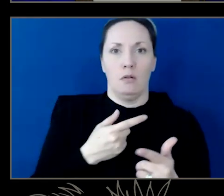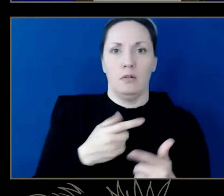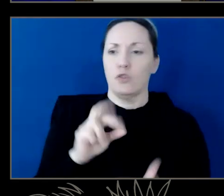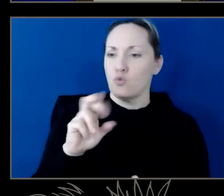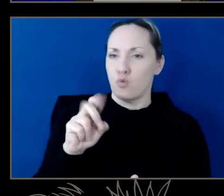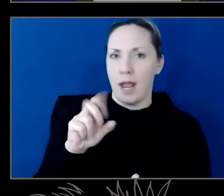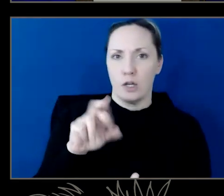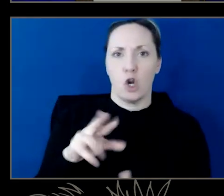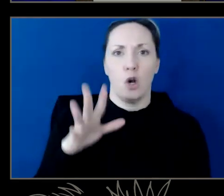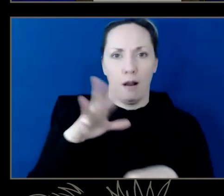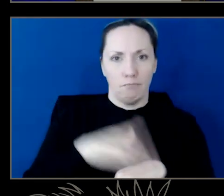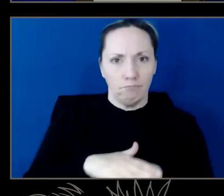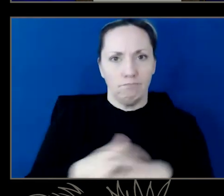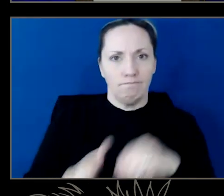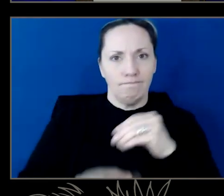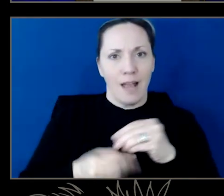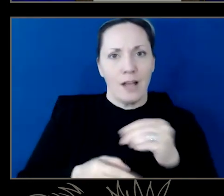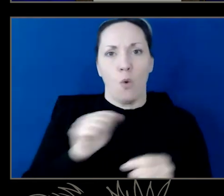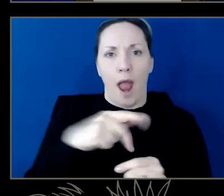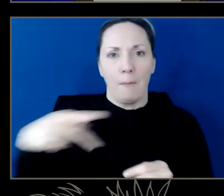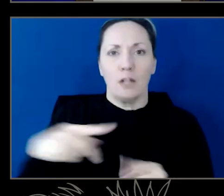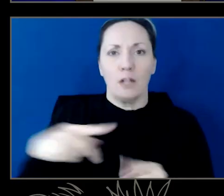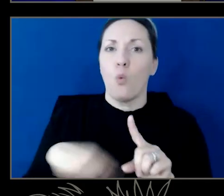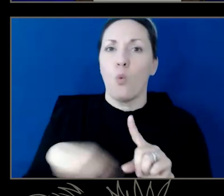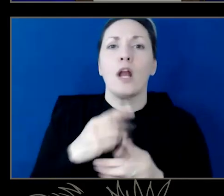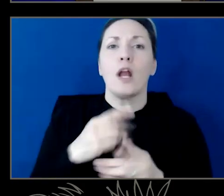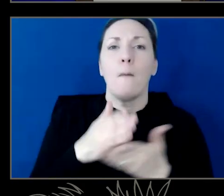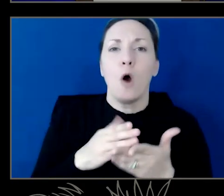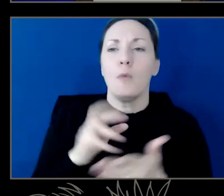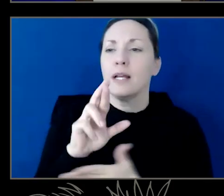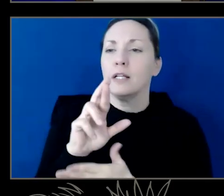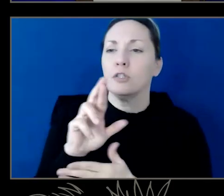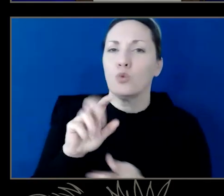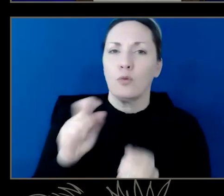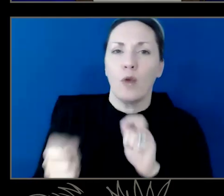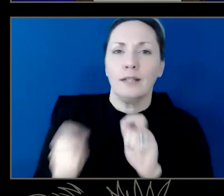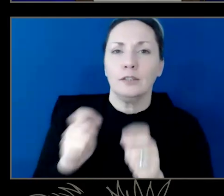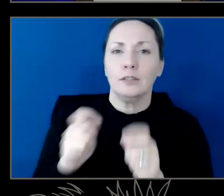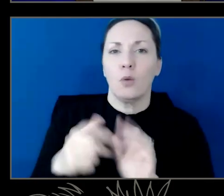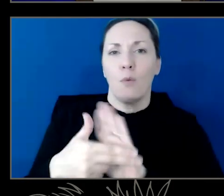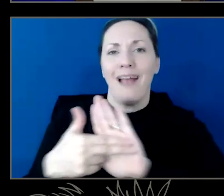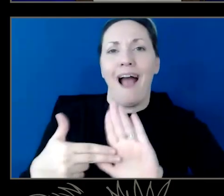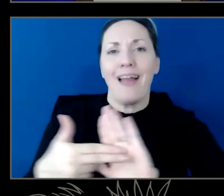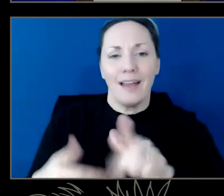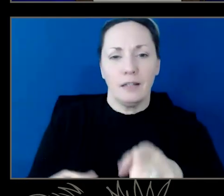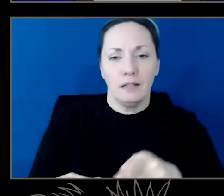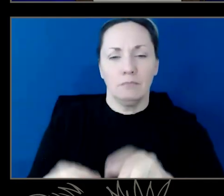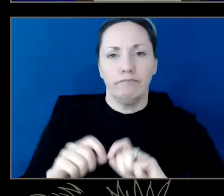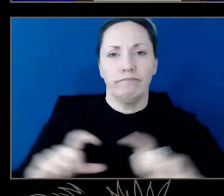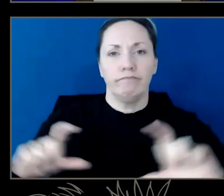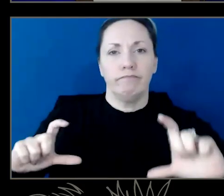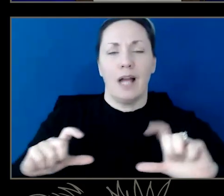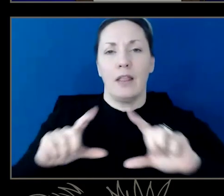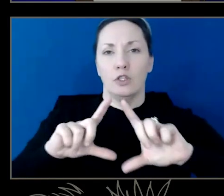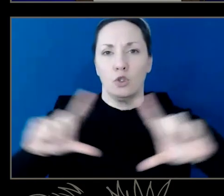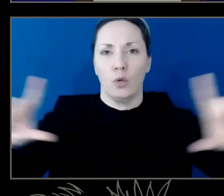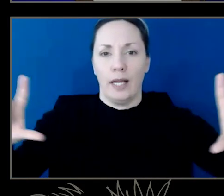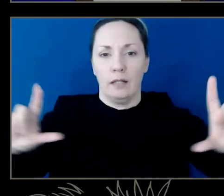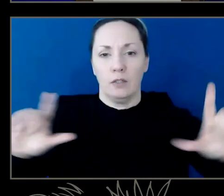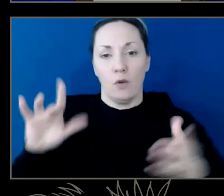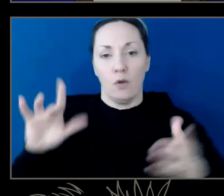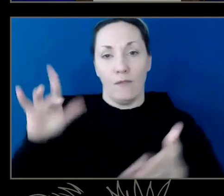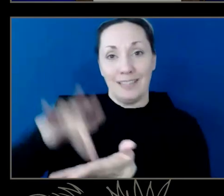So every time any component gets re-rendered, it's going to be highlighted on the screen. So if I touch